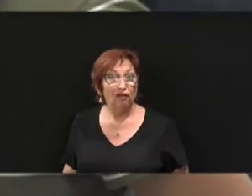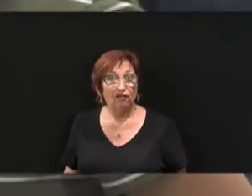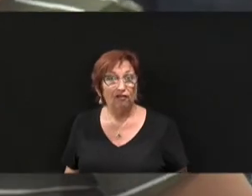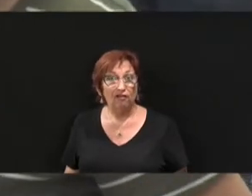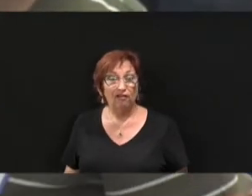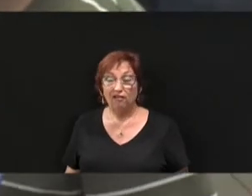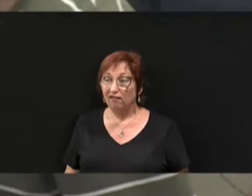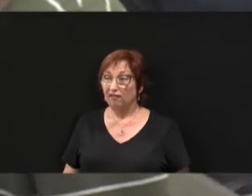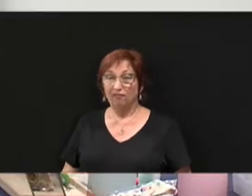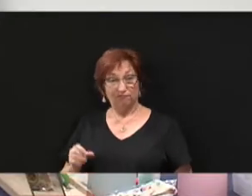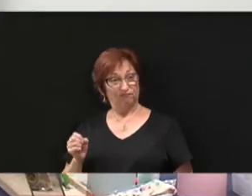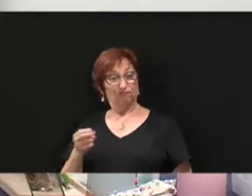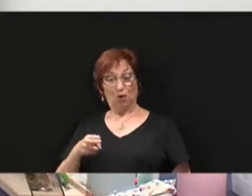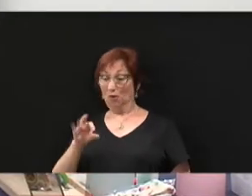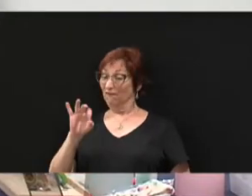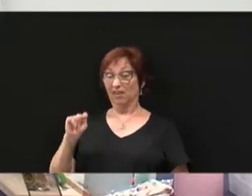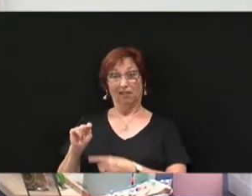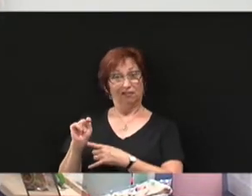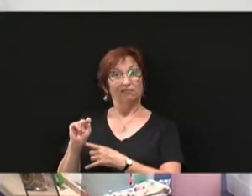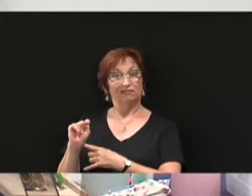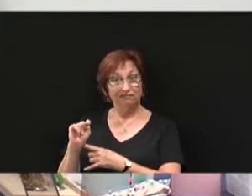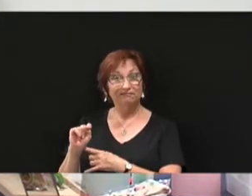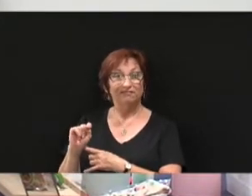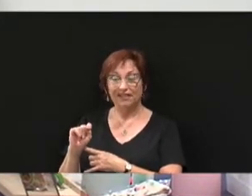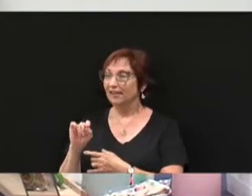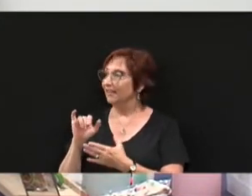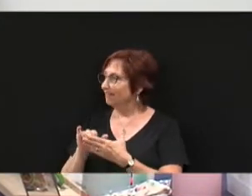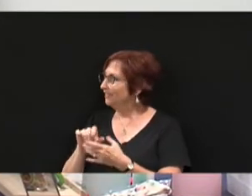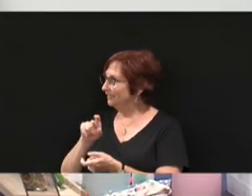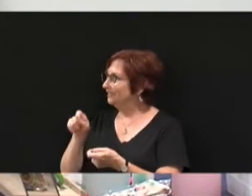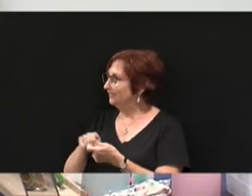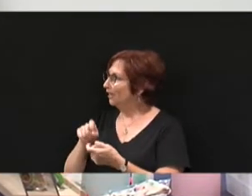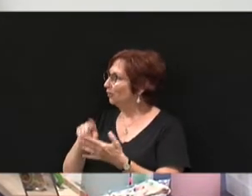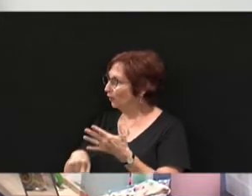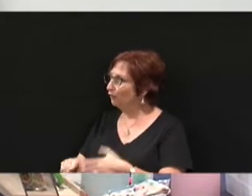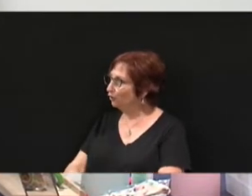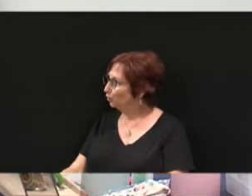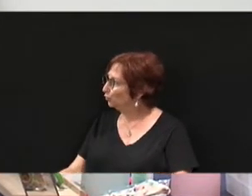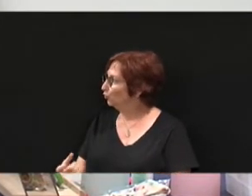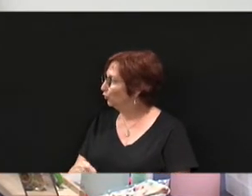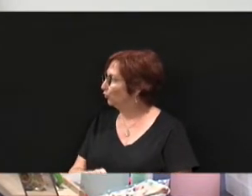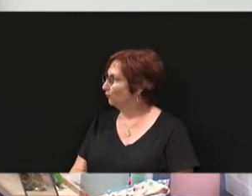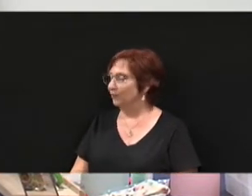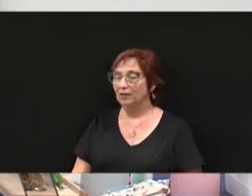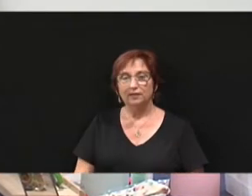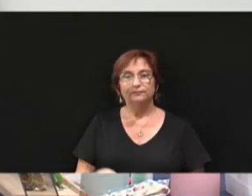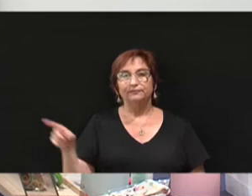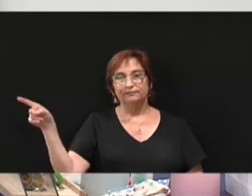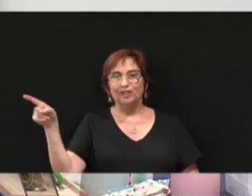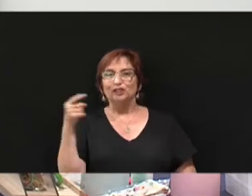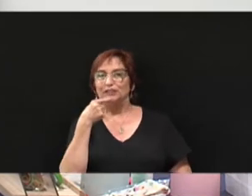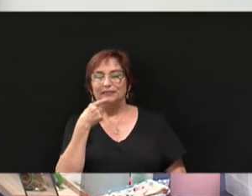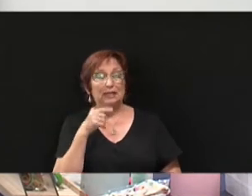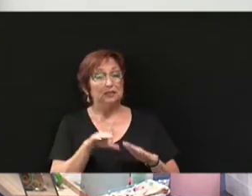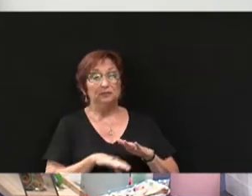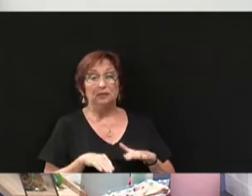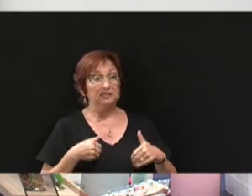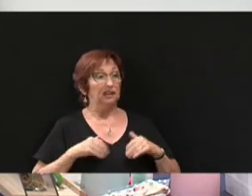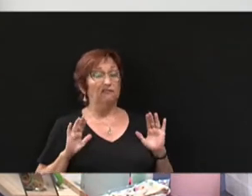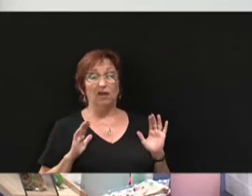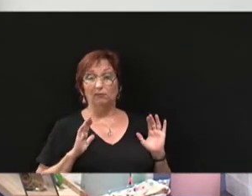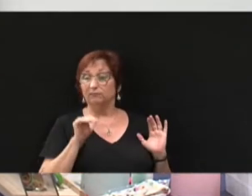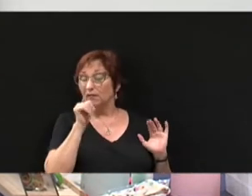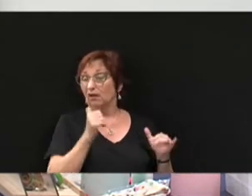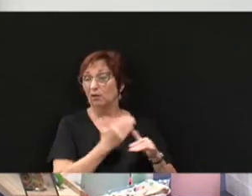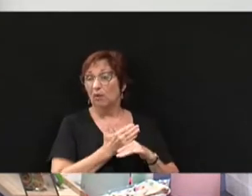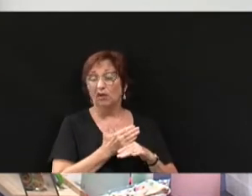All right, Elaine, and that's exactly what our children do, isn't it? Elaine said, I basically just gave up. I thought, why bother? This is too hard.